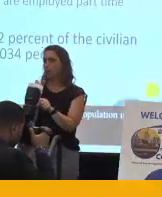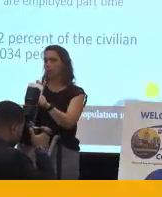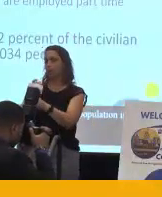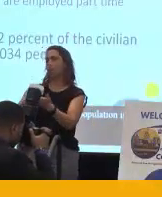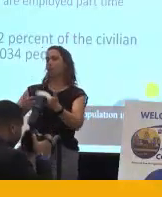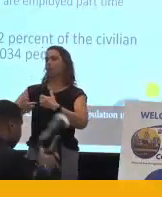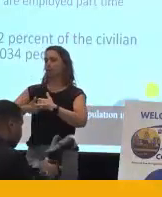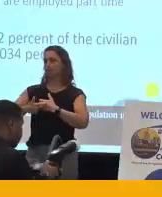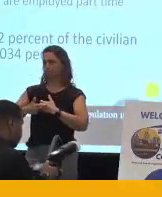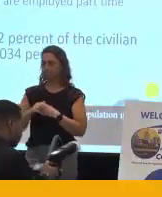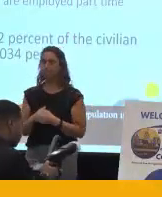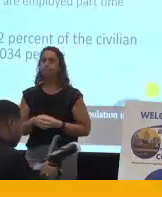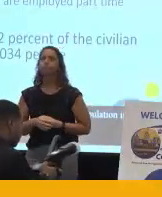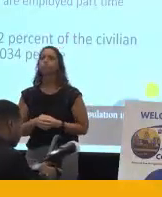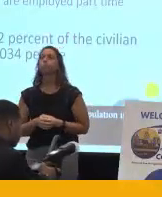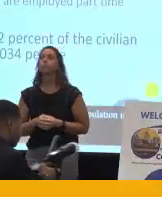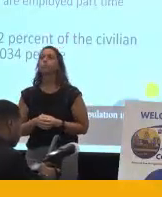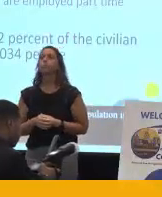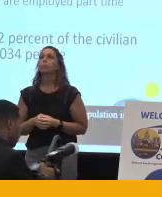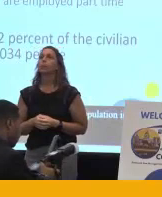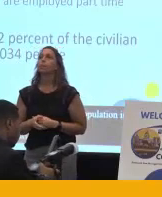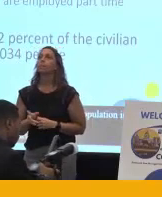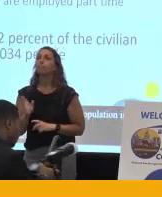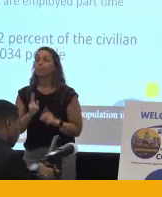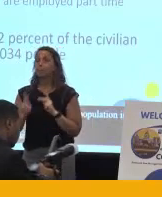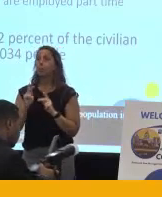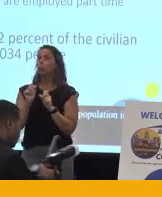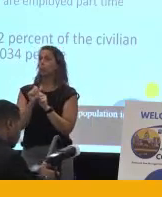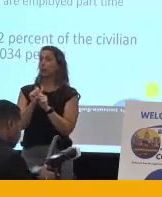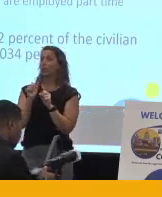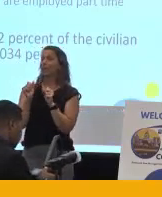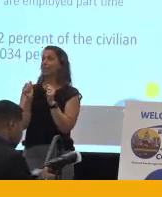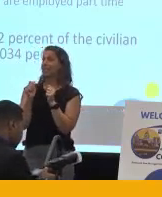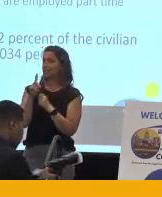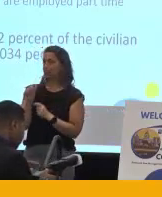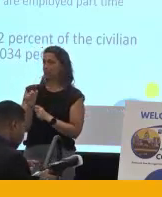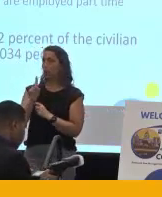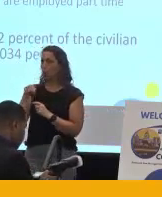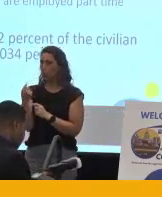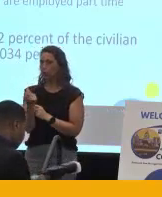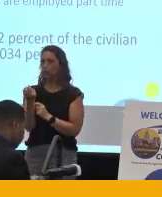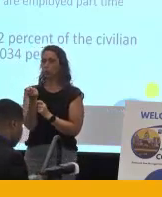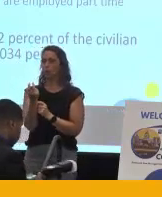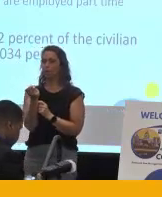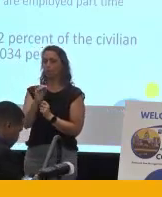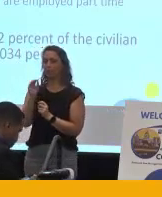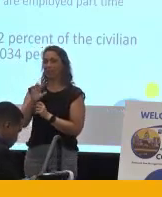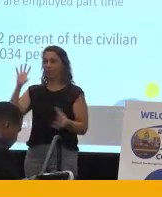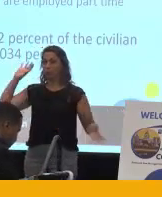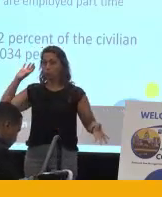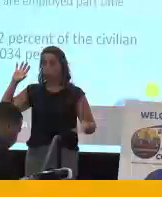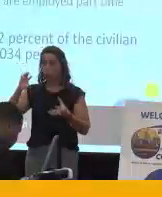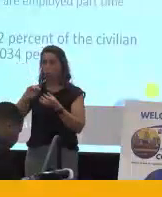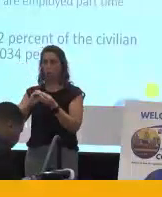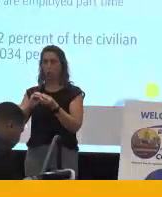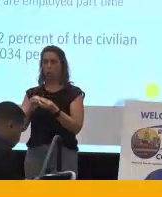part-time. So persons with a disability account for only 12% of our total population. So when you think about